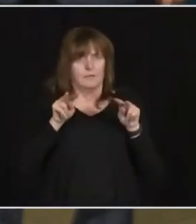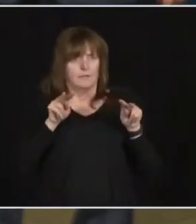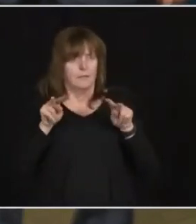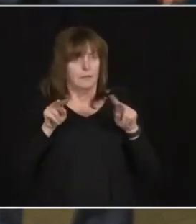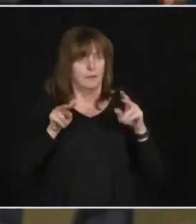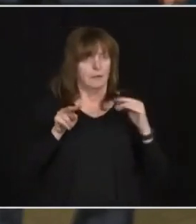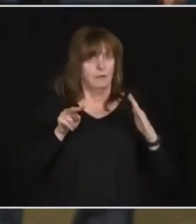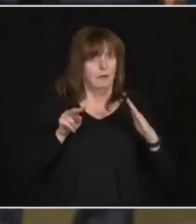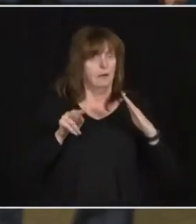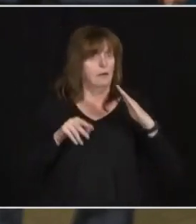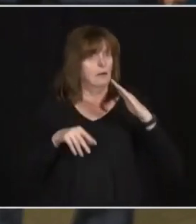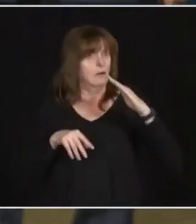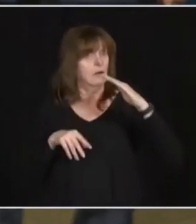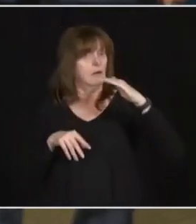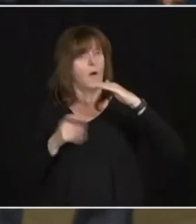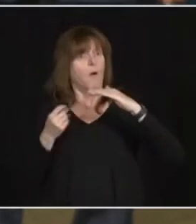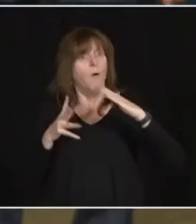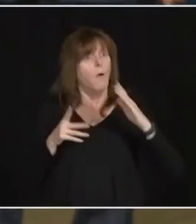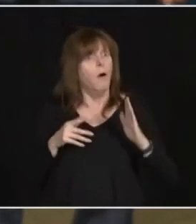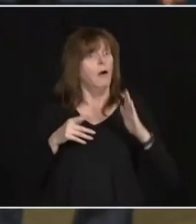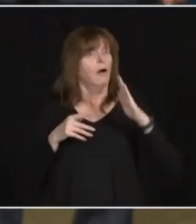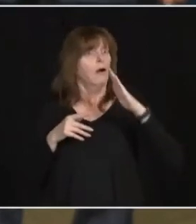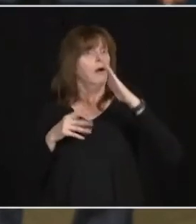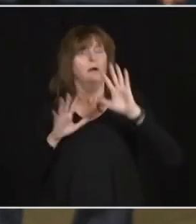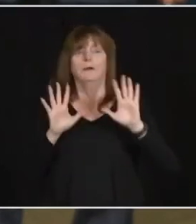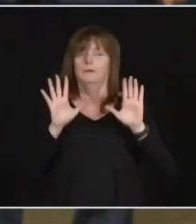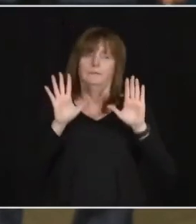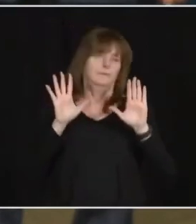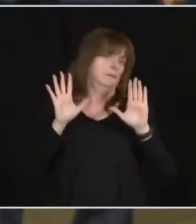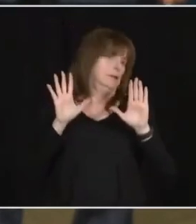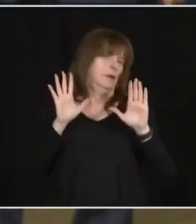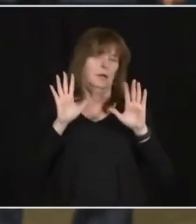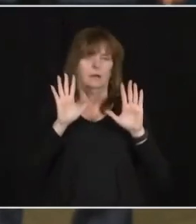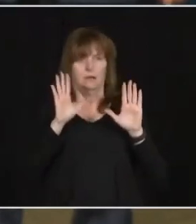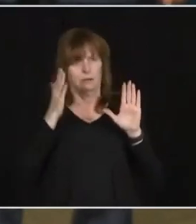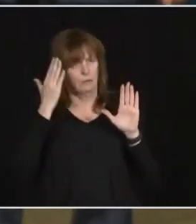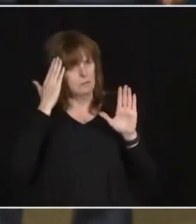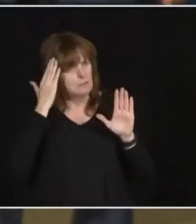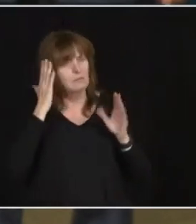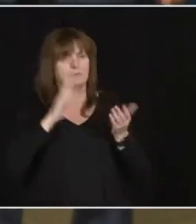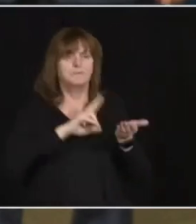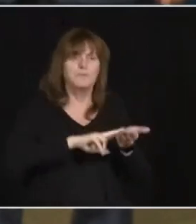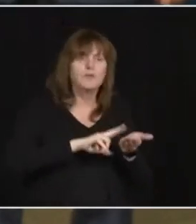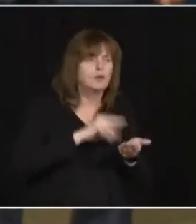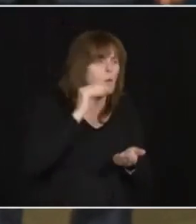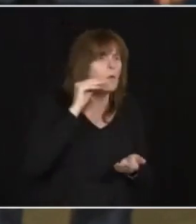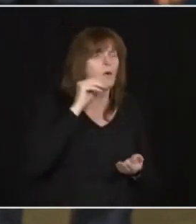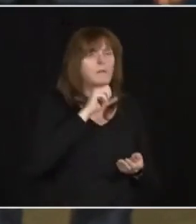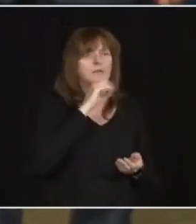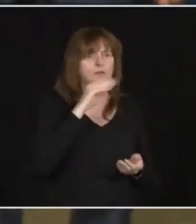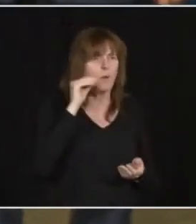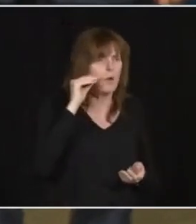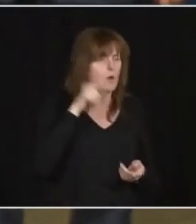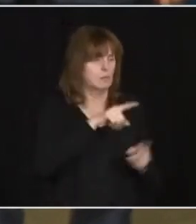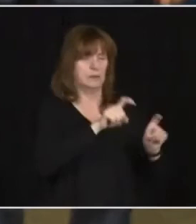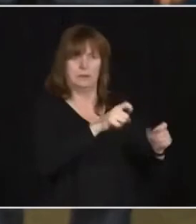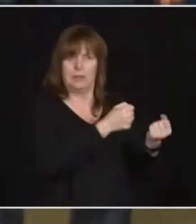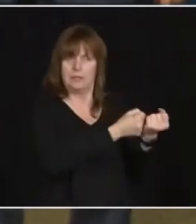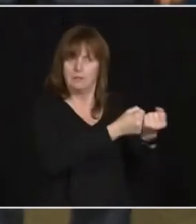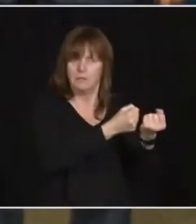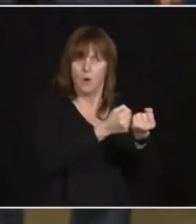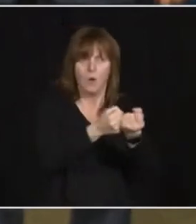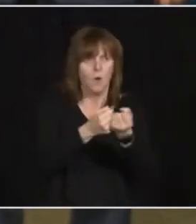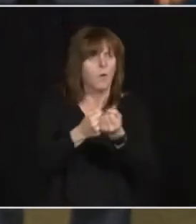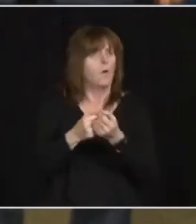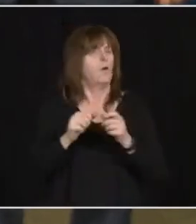Of course, we know that we need support for our long-term care homes right now. That is contributing significantly to